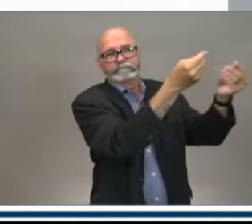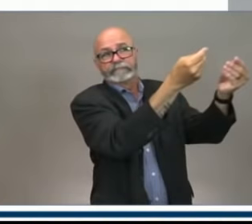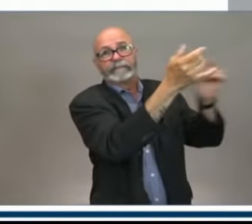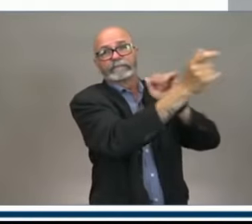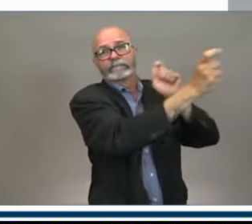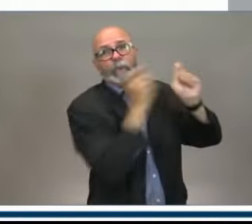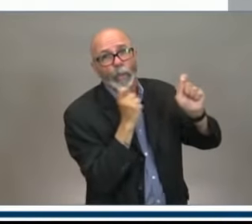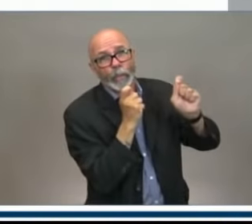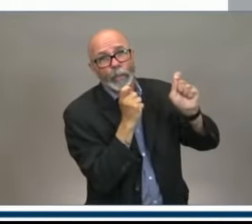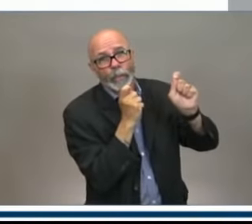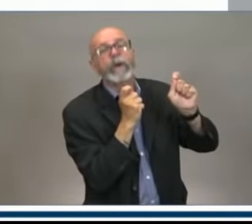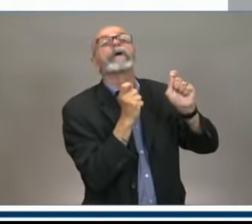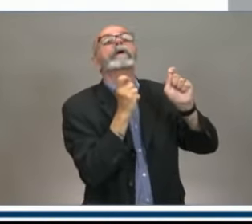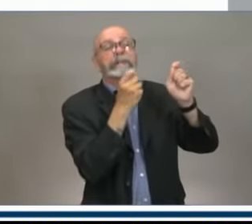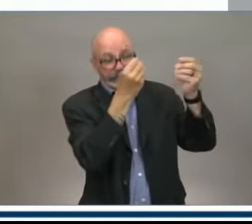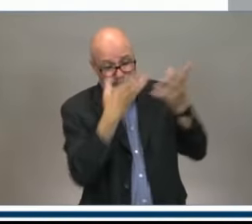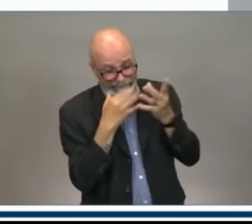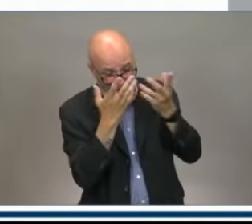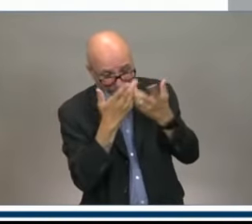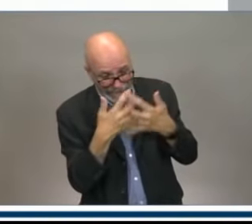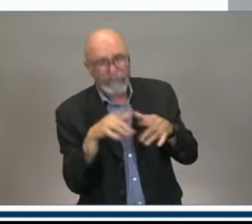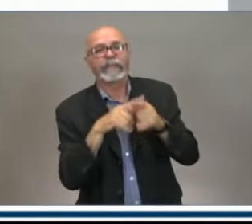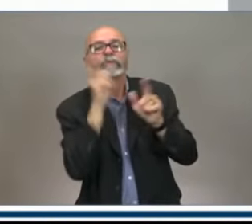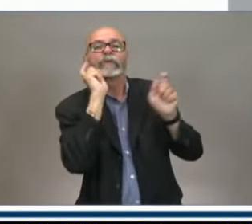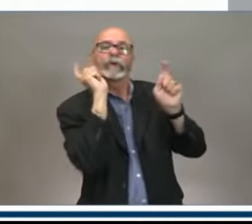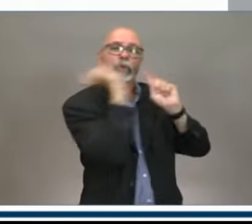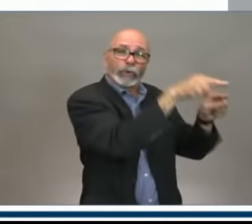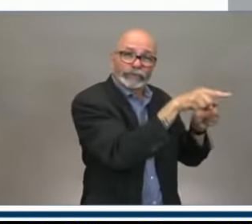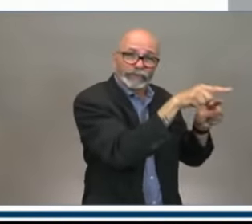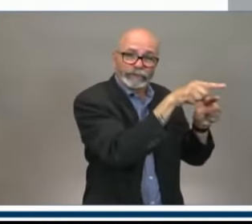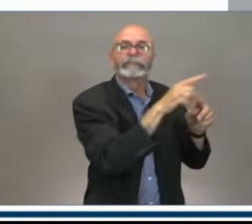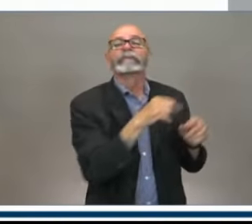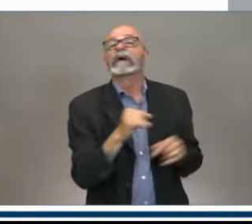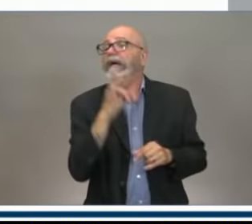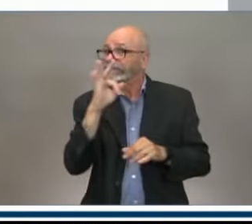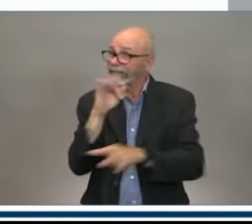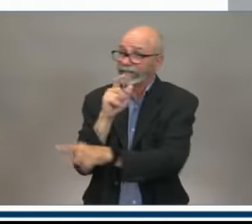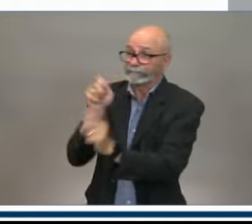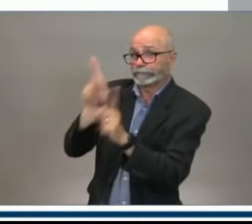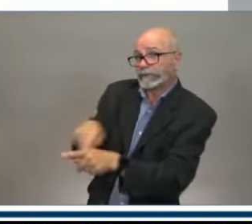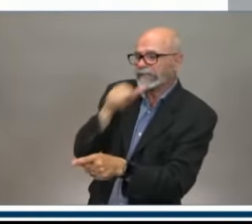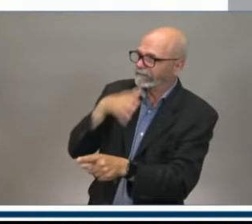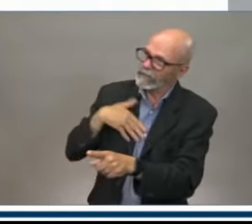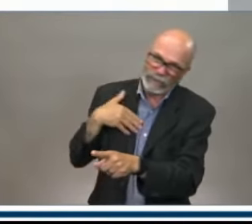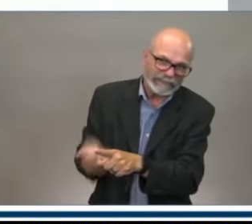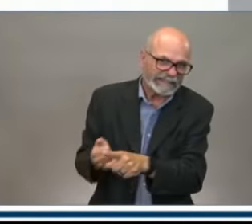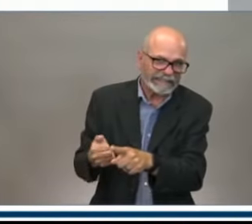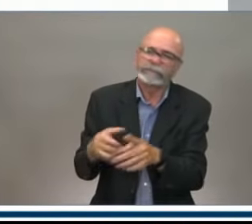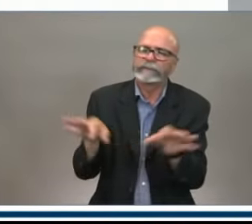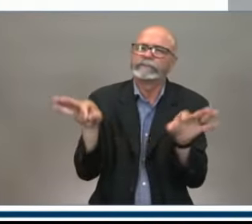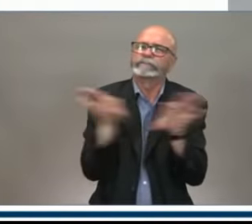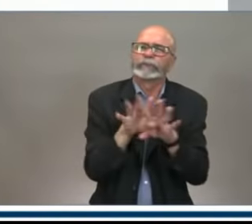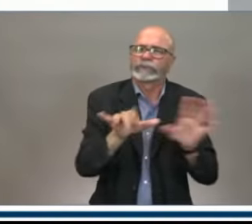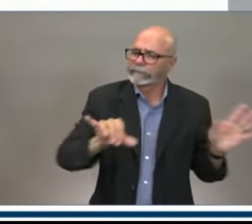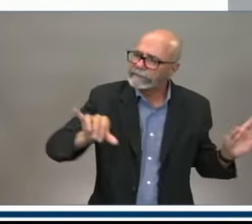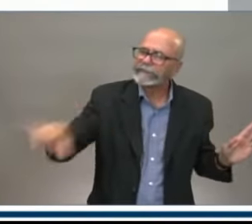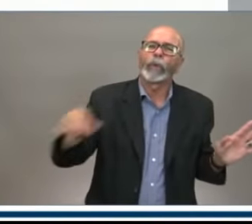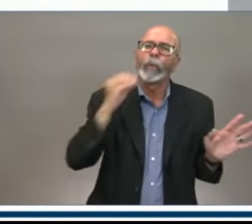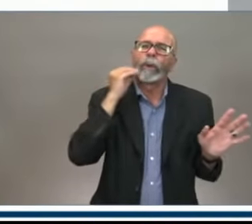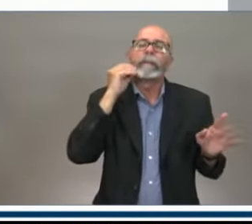go into testing. But if you're feeling unwell, then certainly a good step would be to do the online